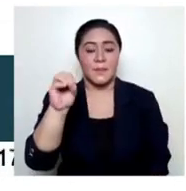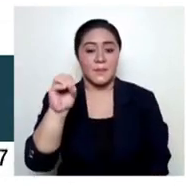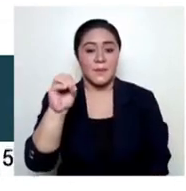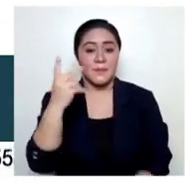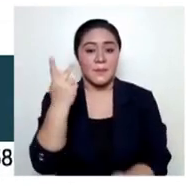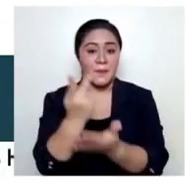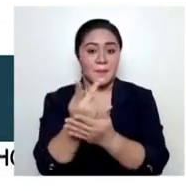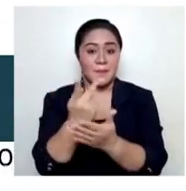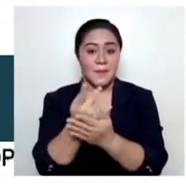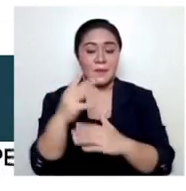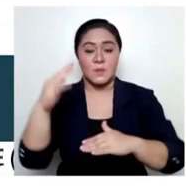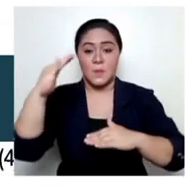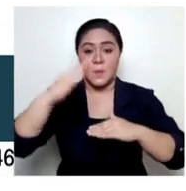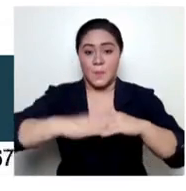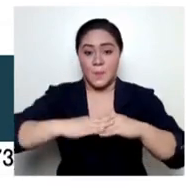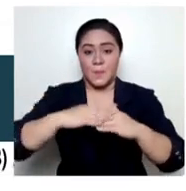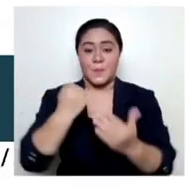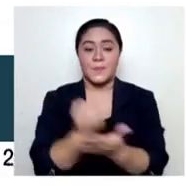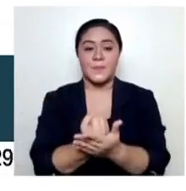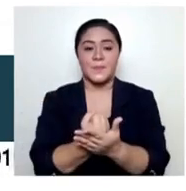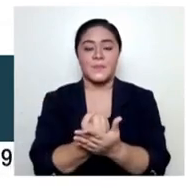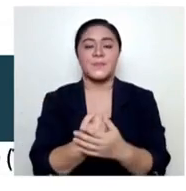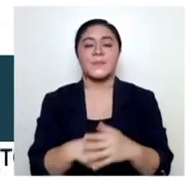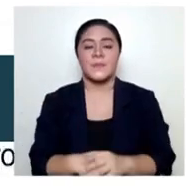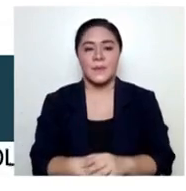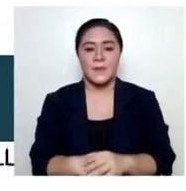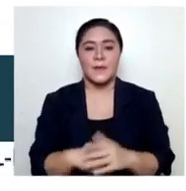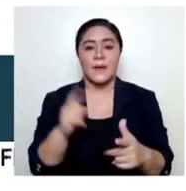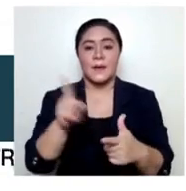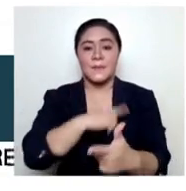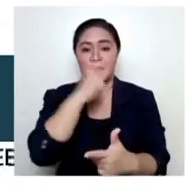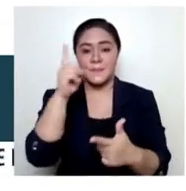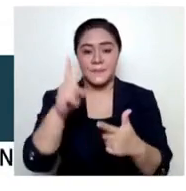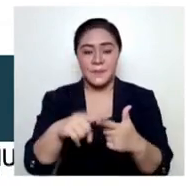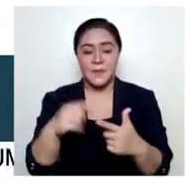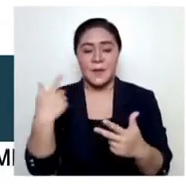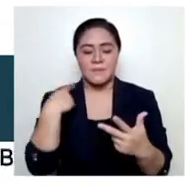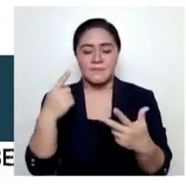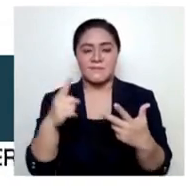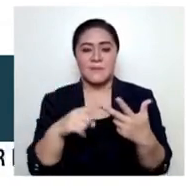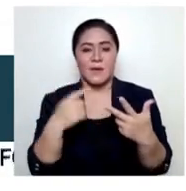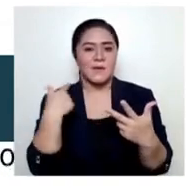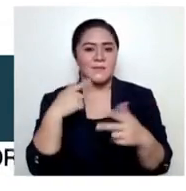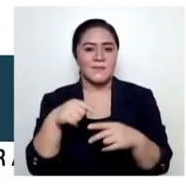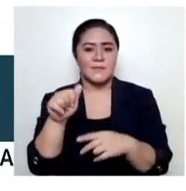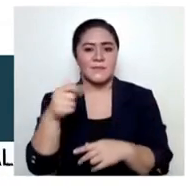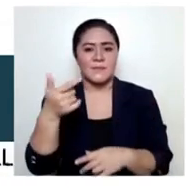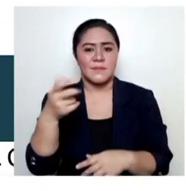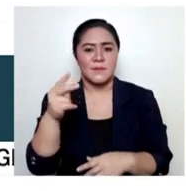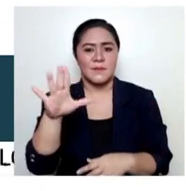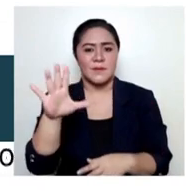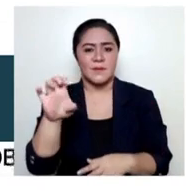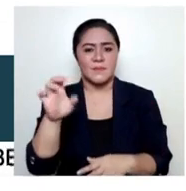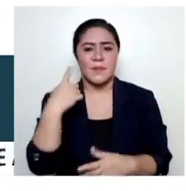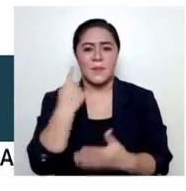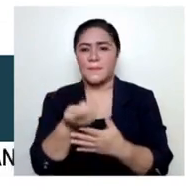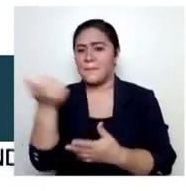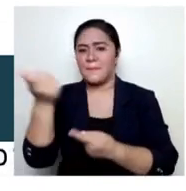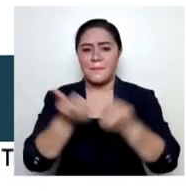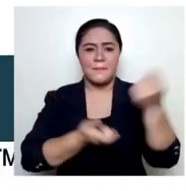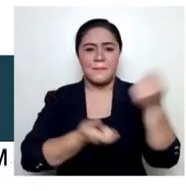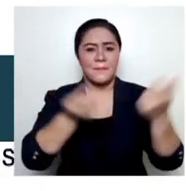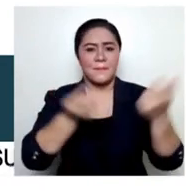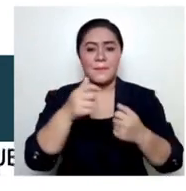yung contractualization, no? At pangatlo, yung mga manpower agencies, let's get rid of them, no? Kasi